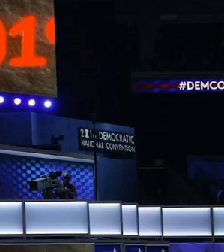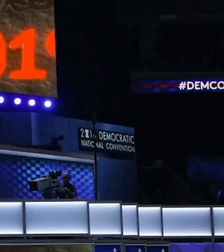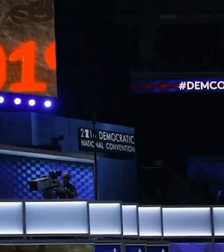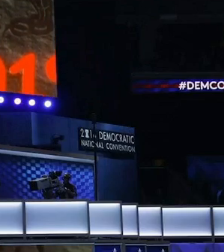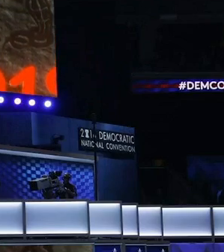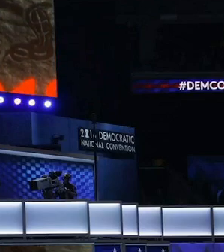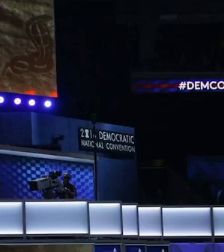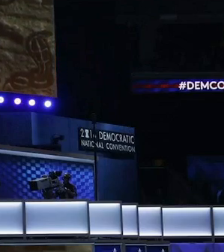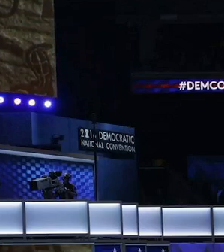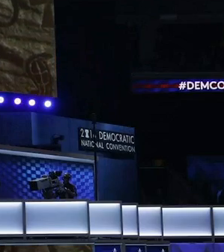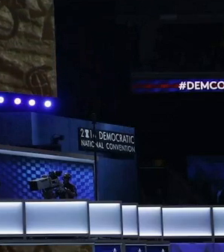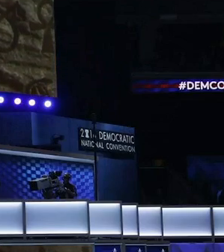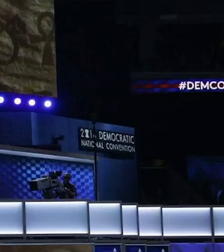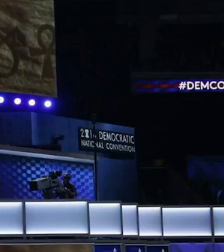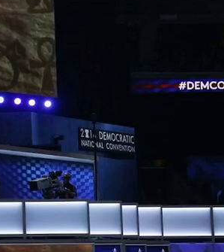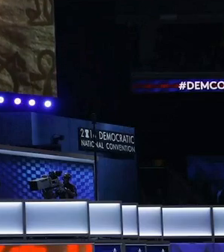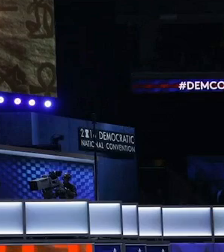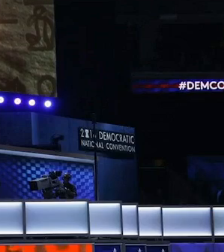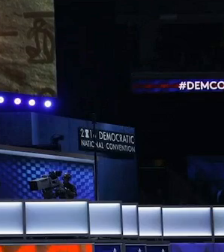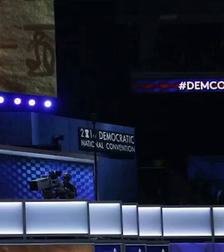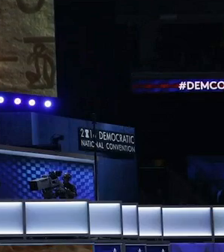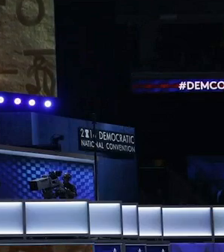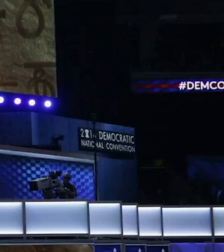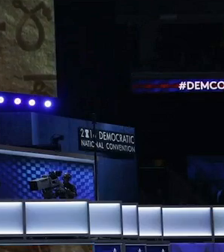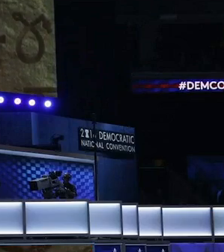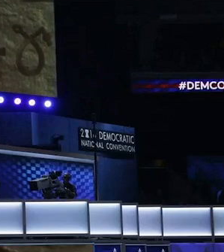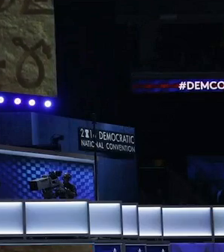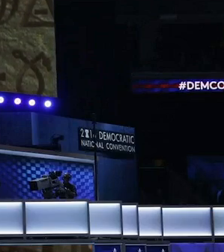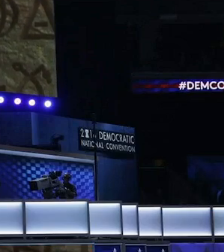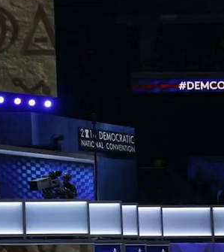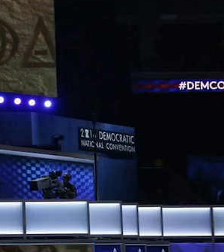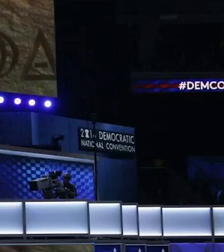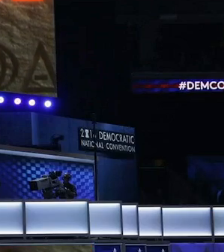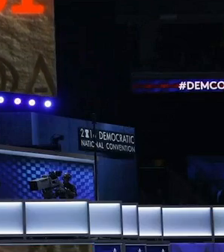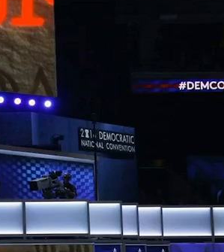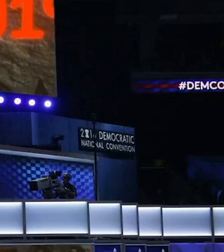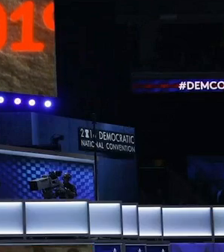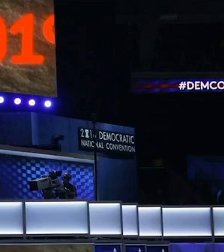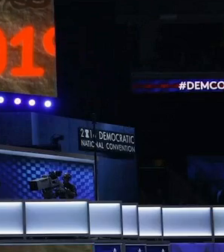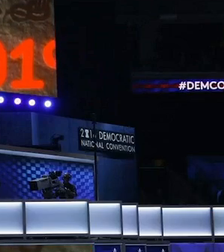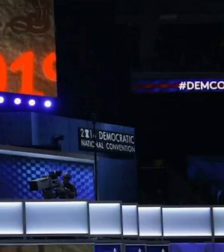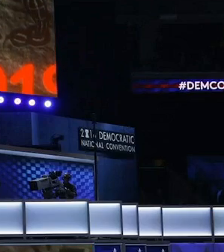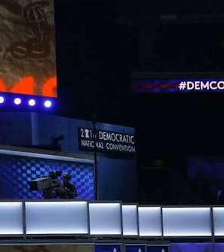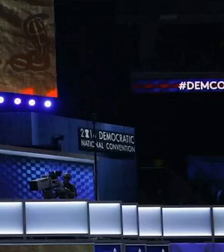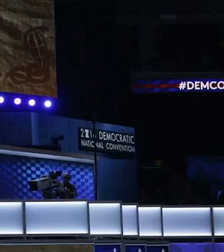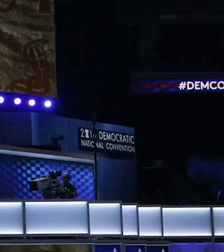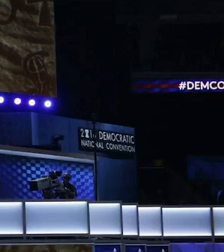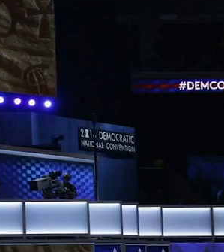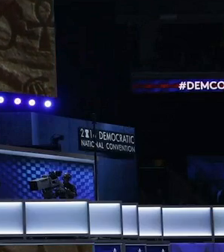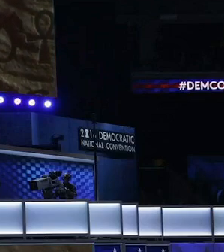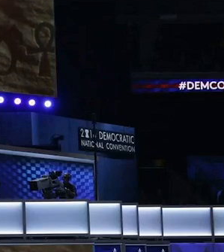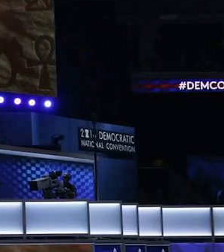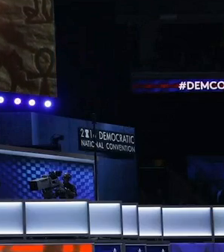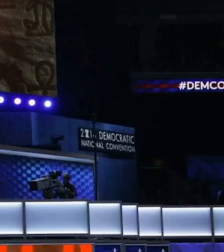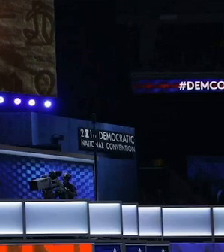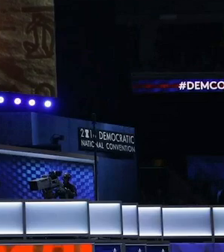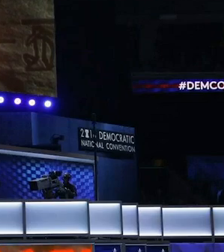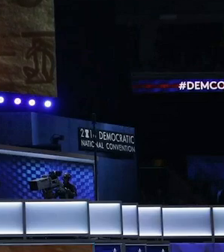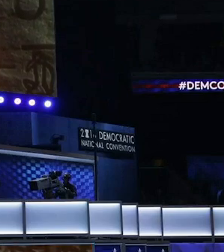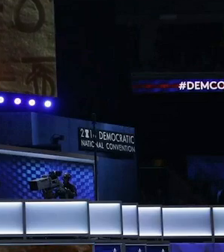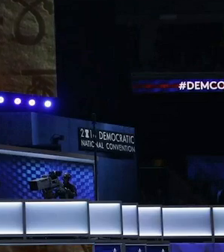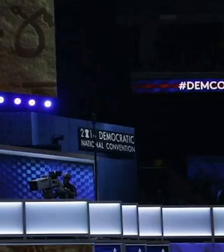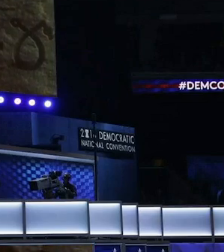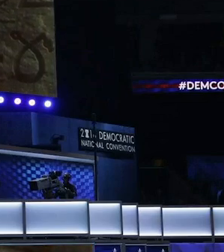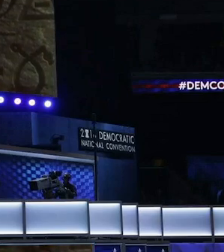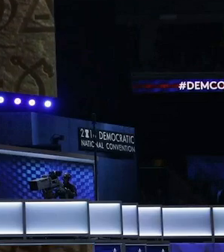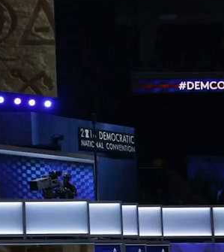my face, calling me jabba da. Big man, big man, big jabba da. Let me tell you, my gun,